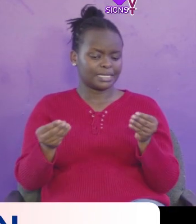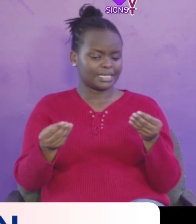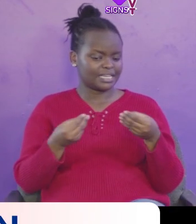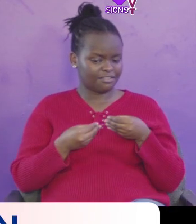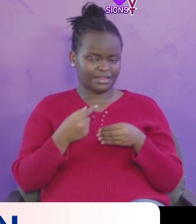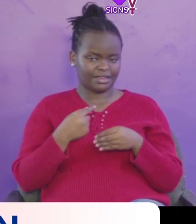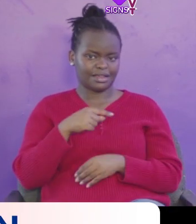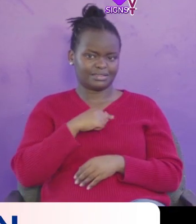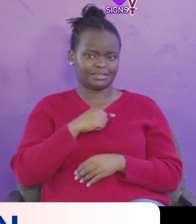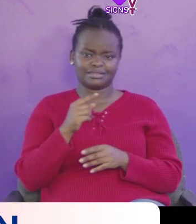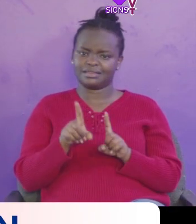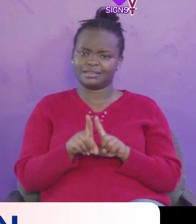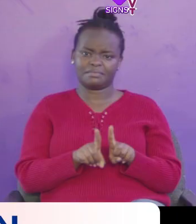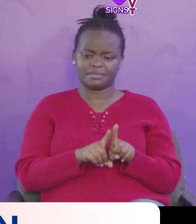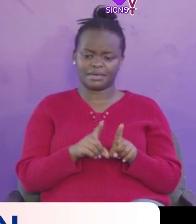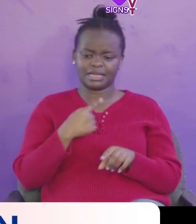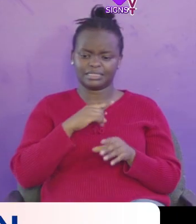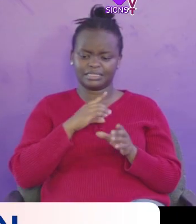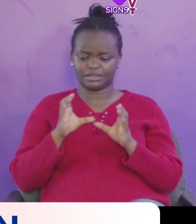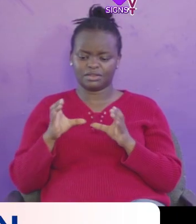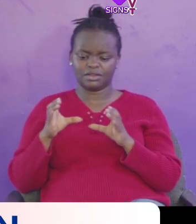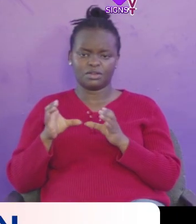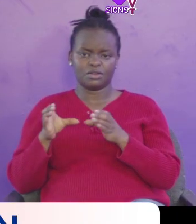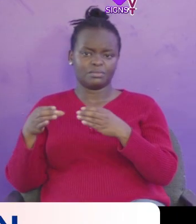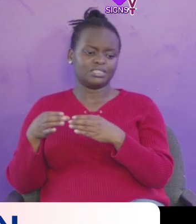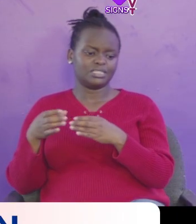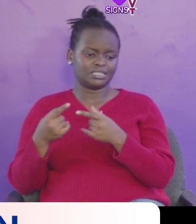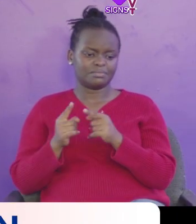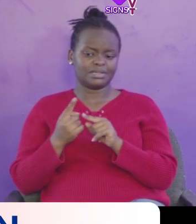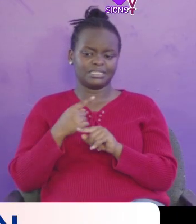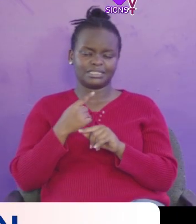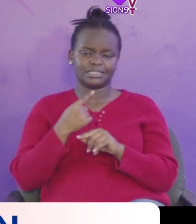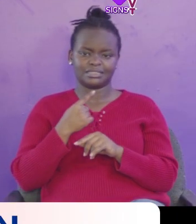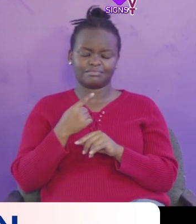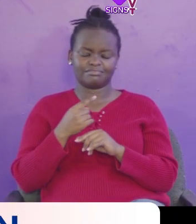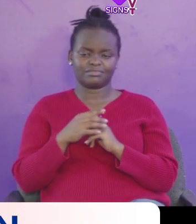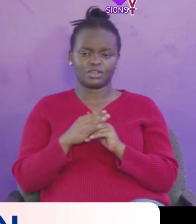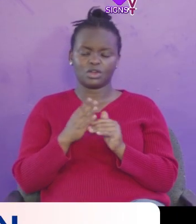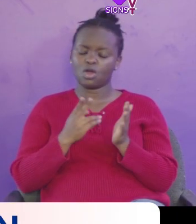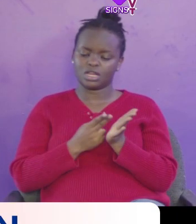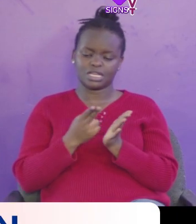see us, tunaona kwa community wanaona ni kama sisi tuko. But honestly, Dalmas,